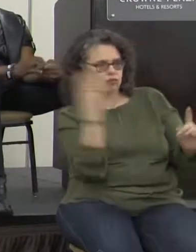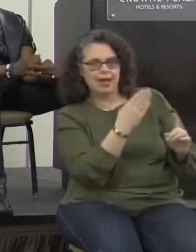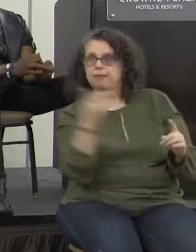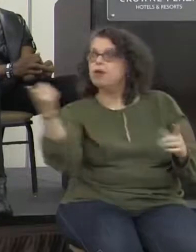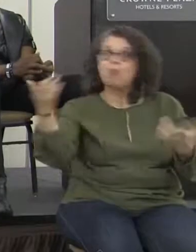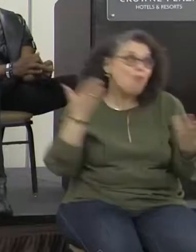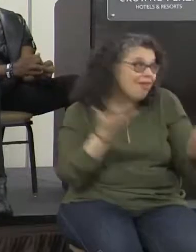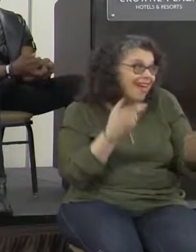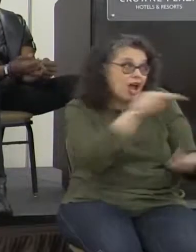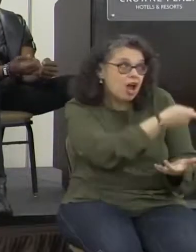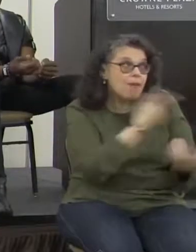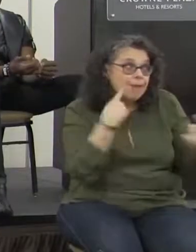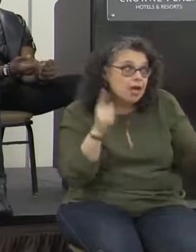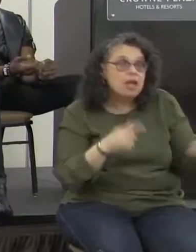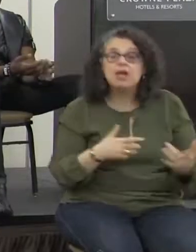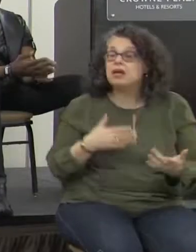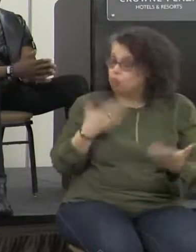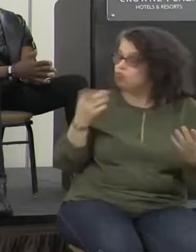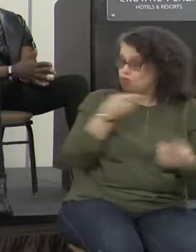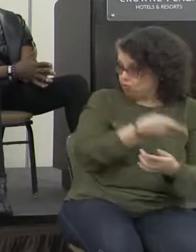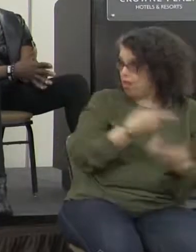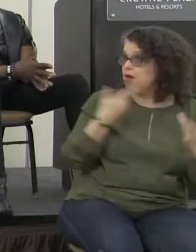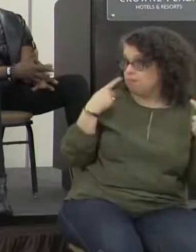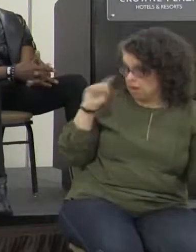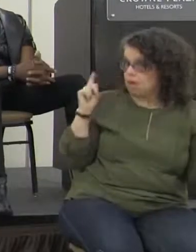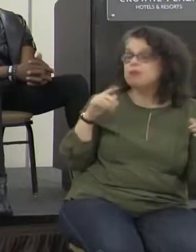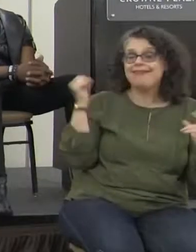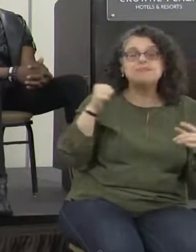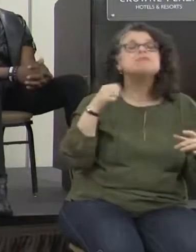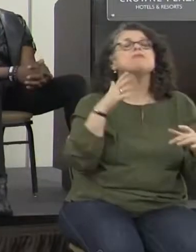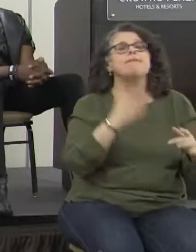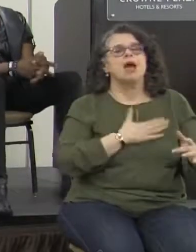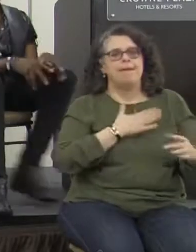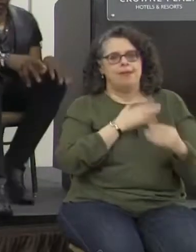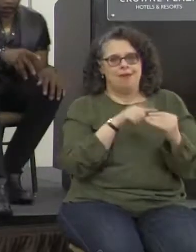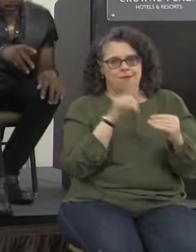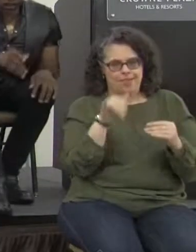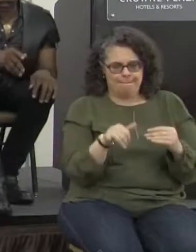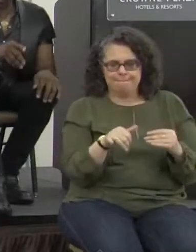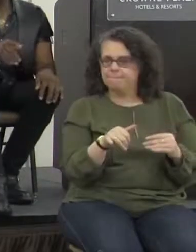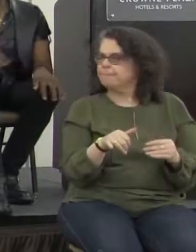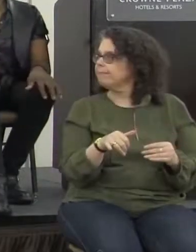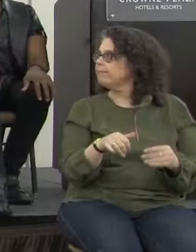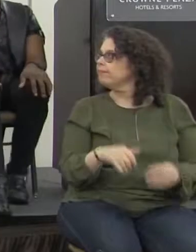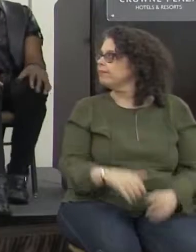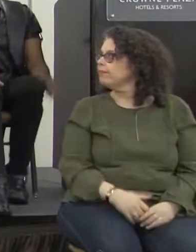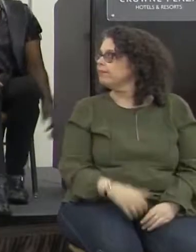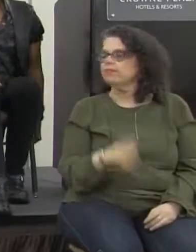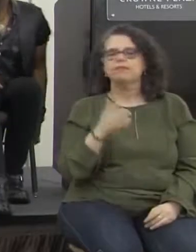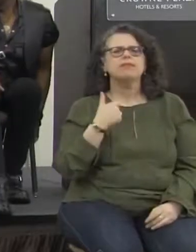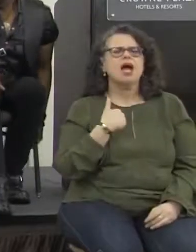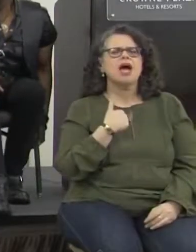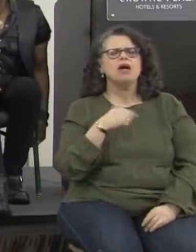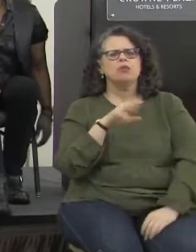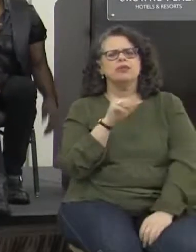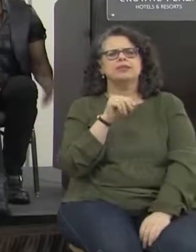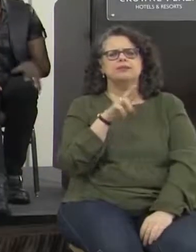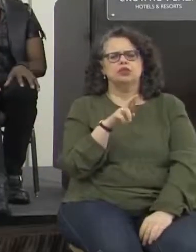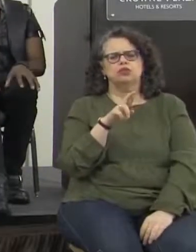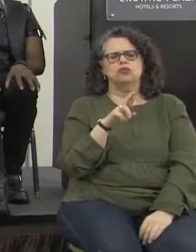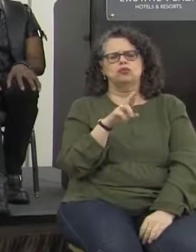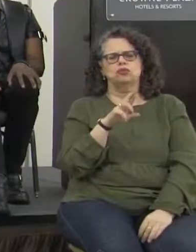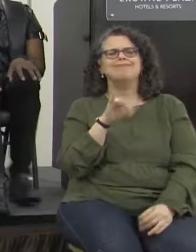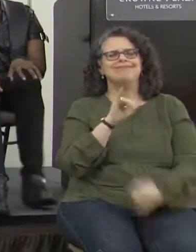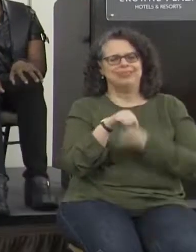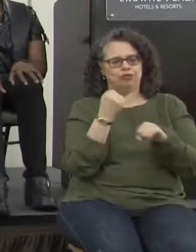But we're there, and I'm very happy about that. I was Mr. Drummer, International